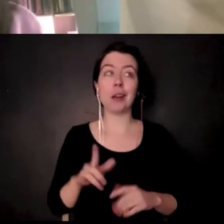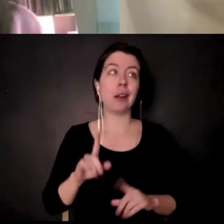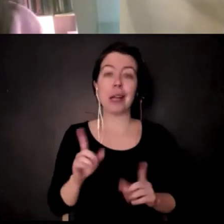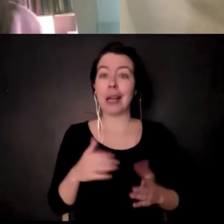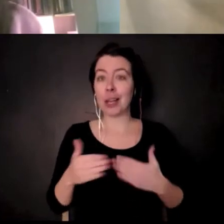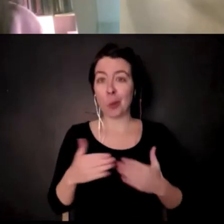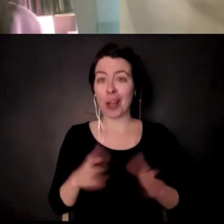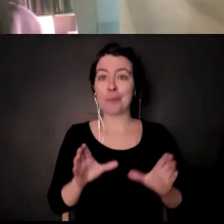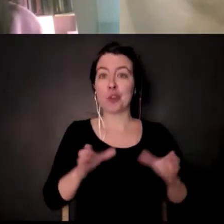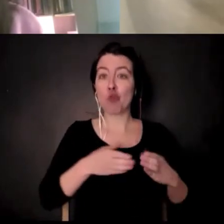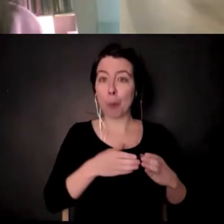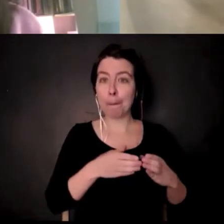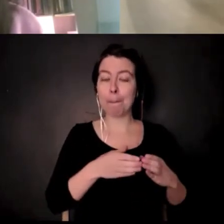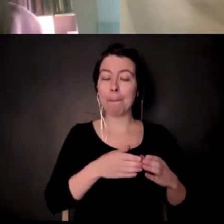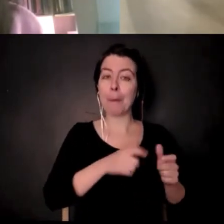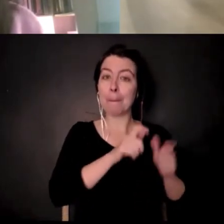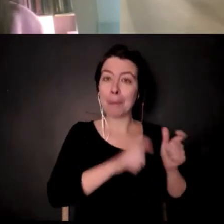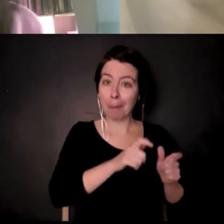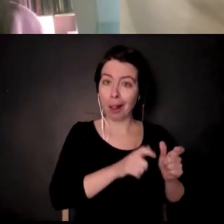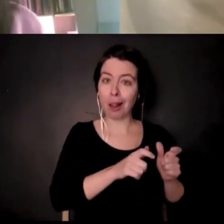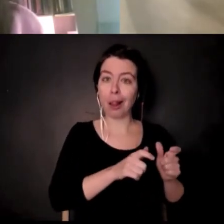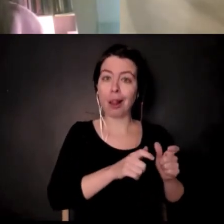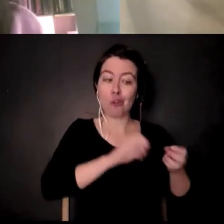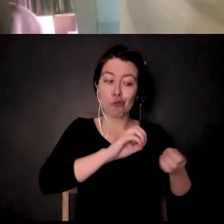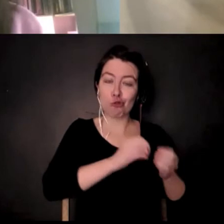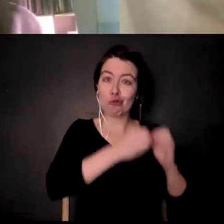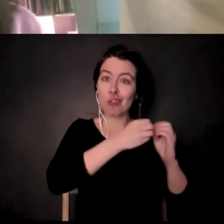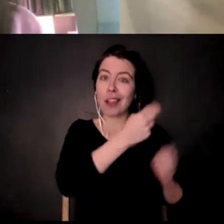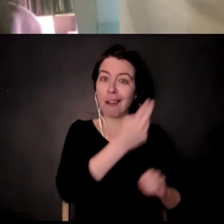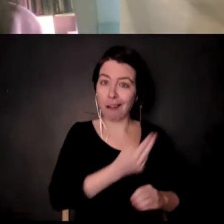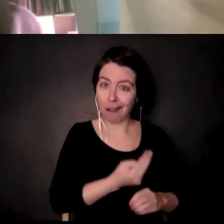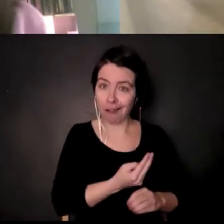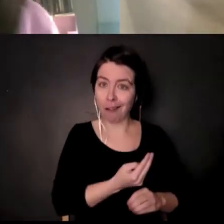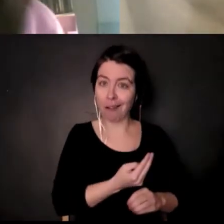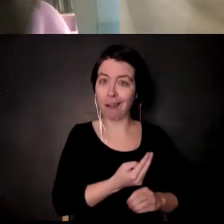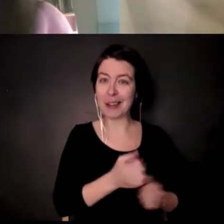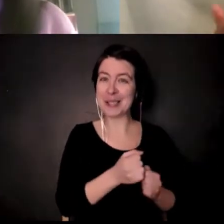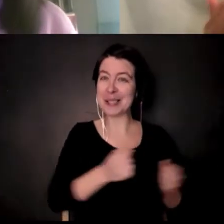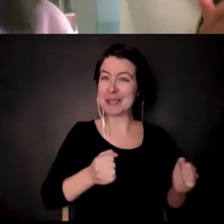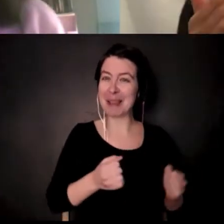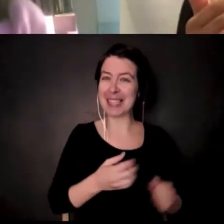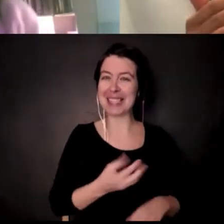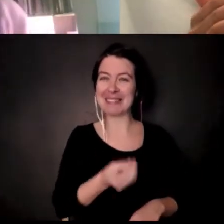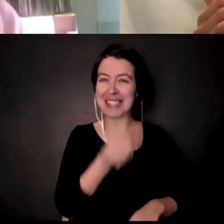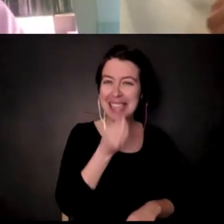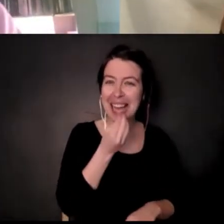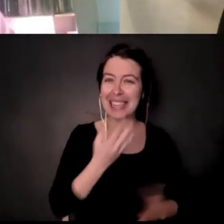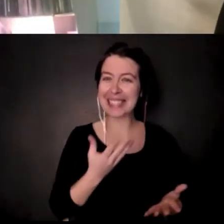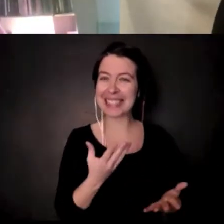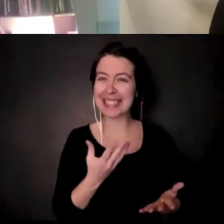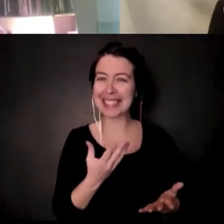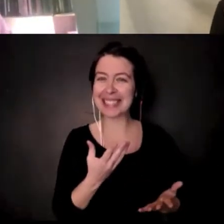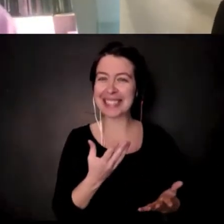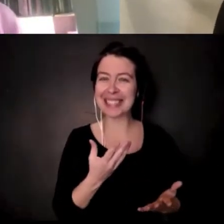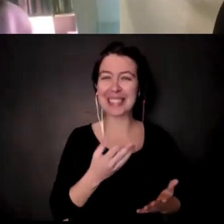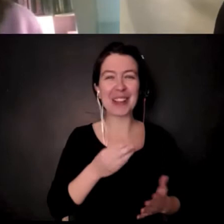art, just thinking, and there was just a space to kind of have snacks together. You can see that the running thread for me is that food